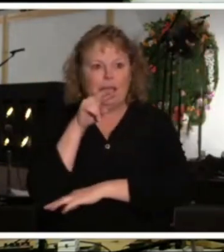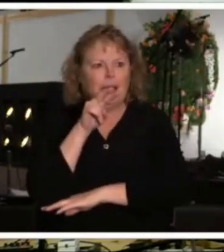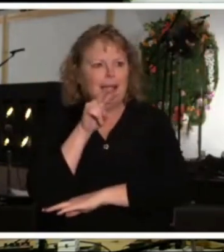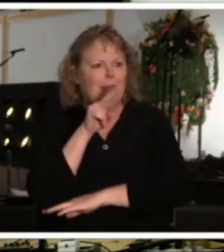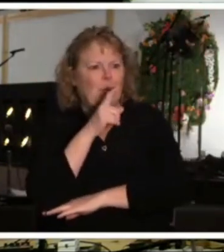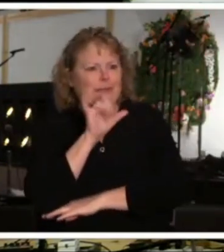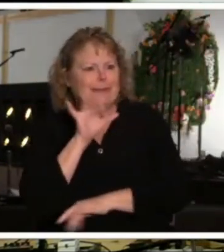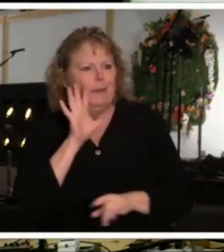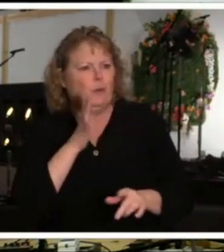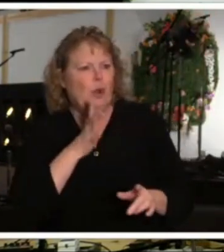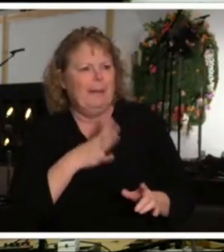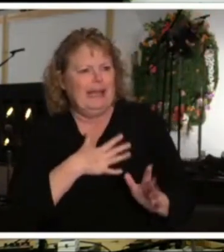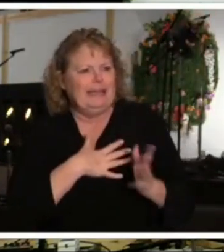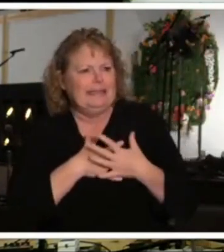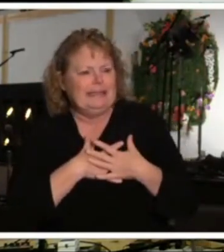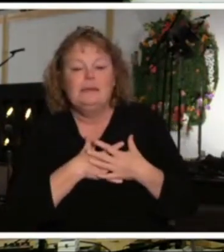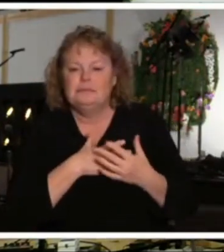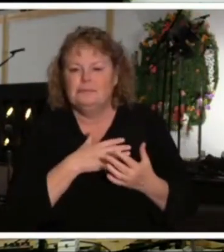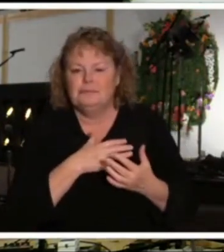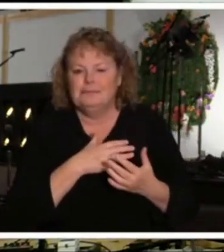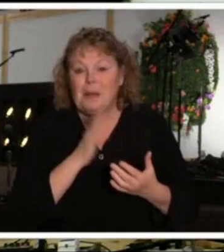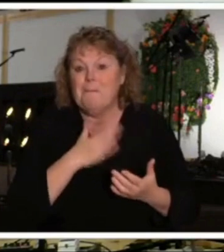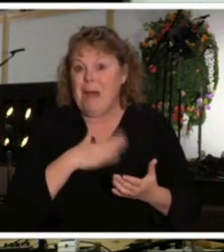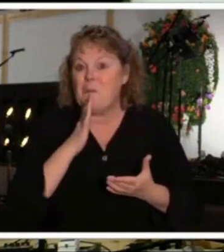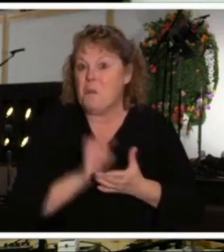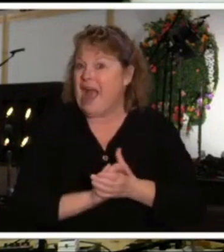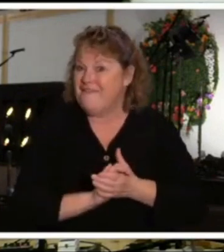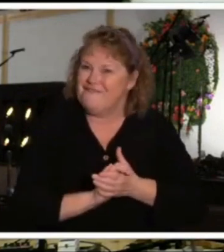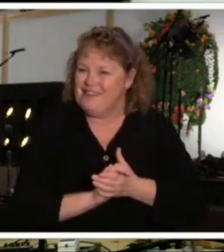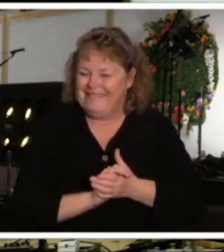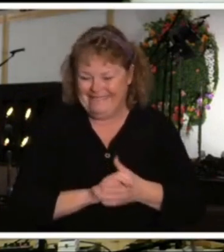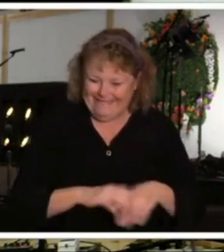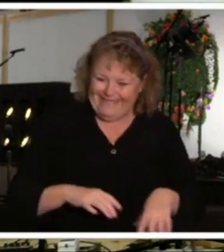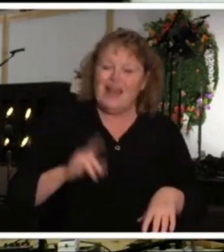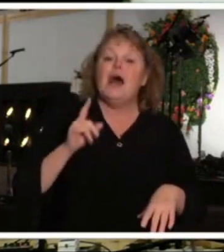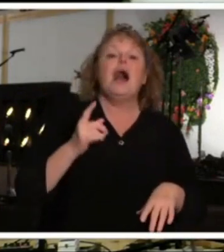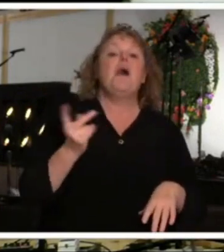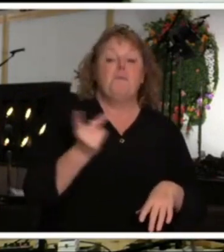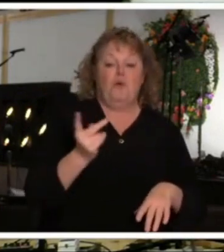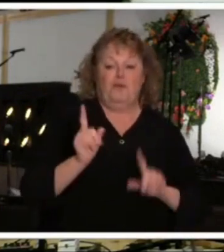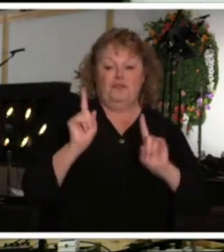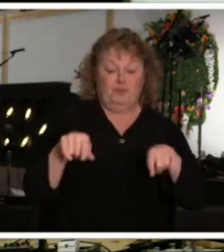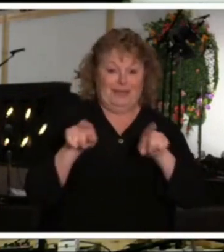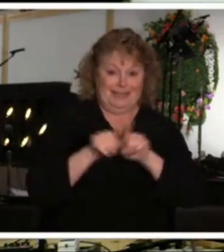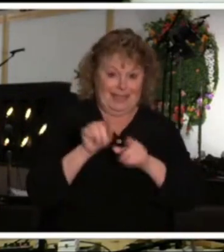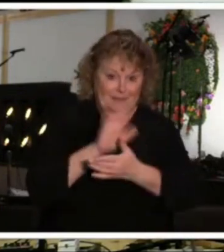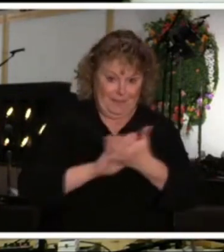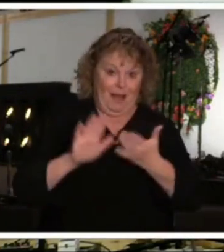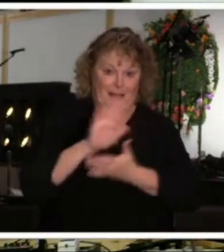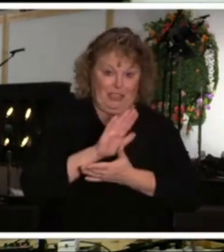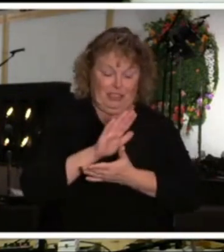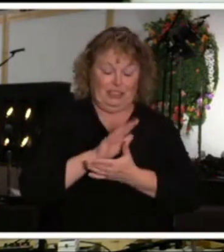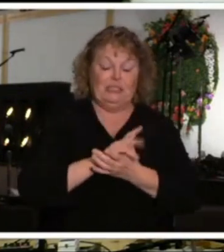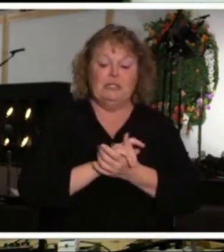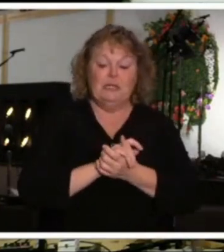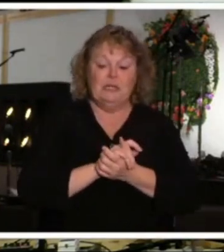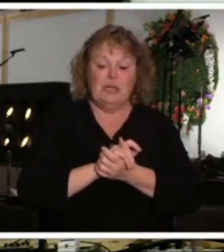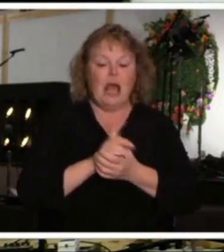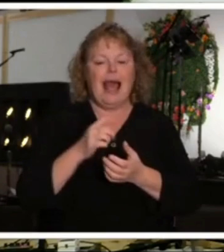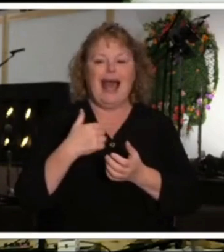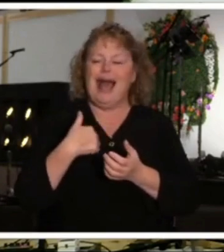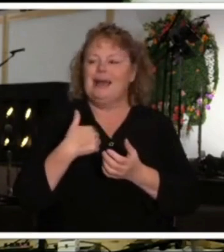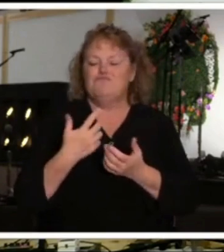that? And it was my wife. Fast forward, we go to the same college. Now, I was